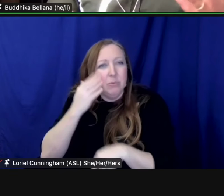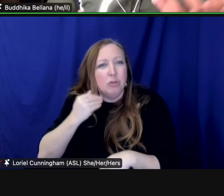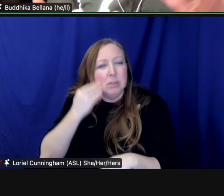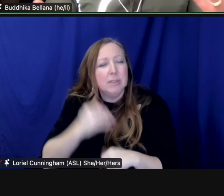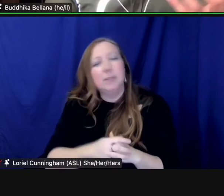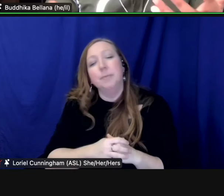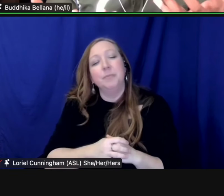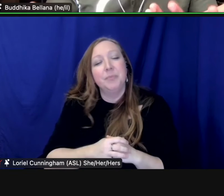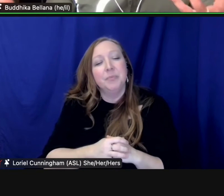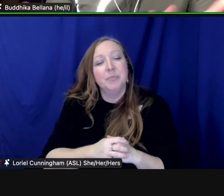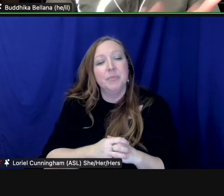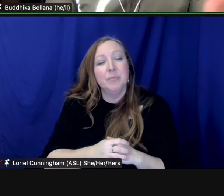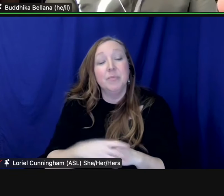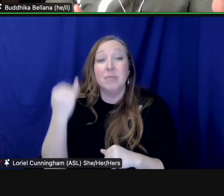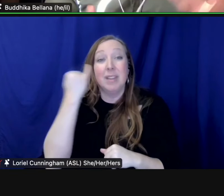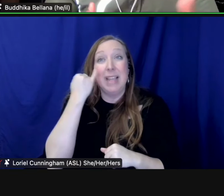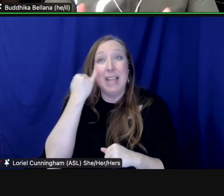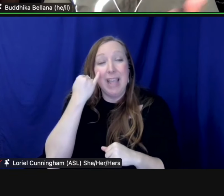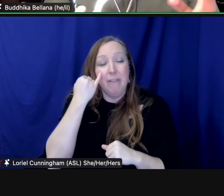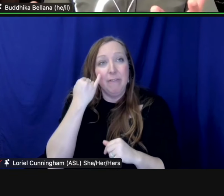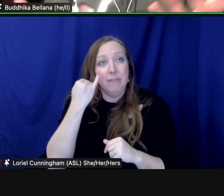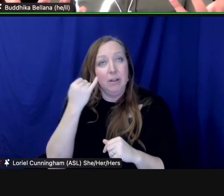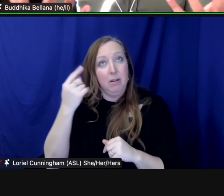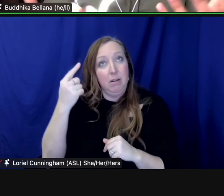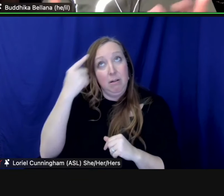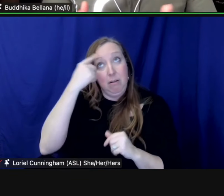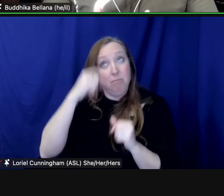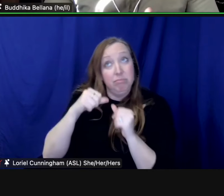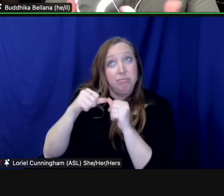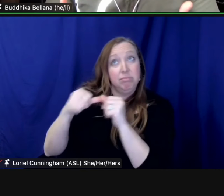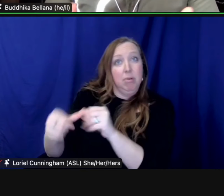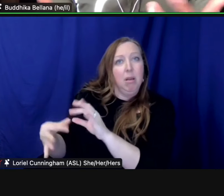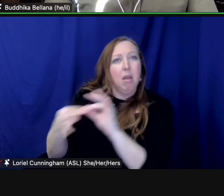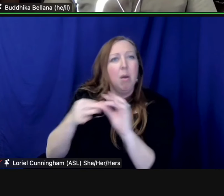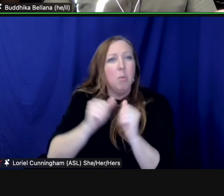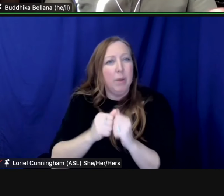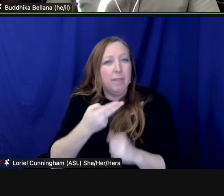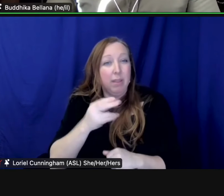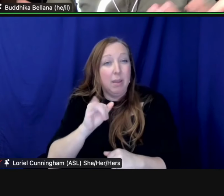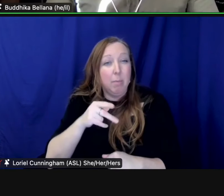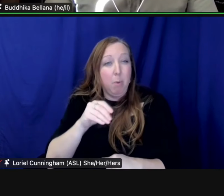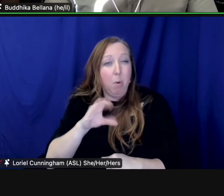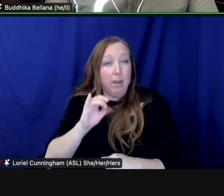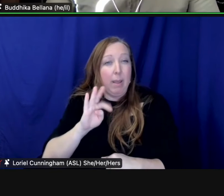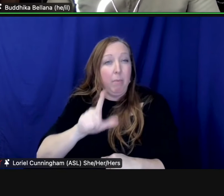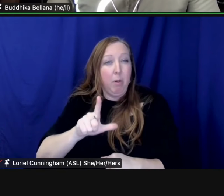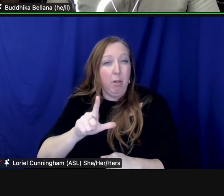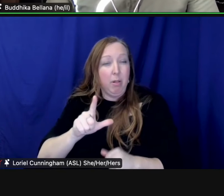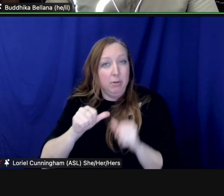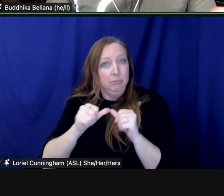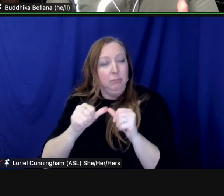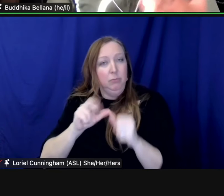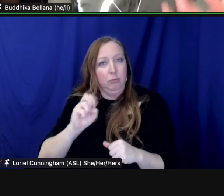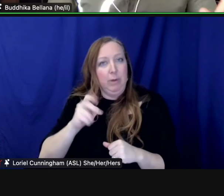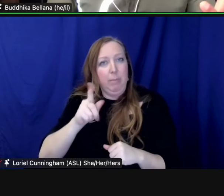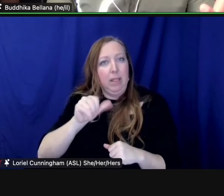if lingering might be related to mechanisms like hippocampal replay, could lingering promote post-encoding